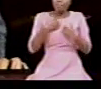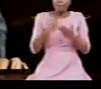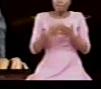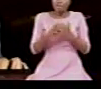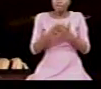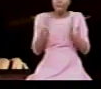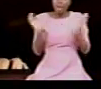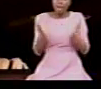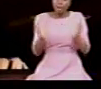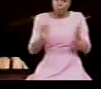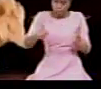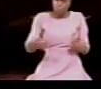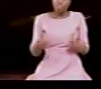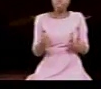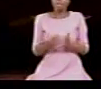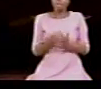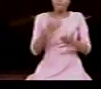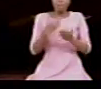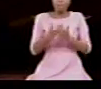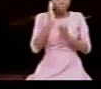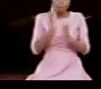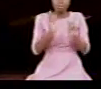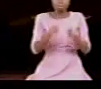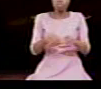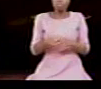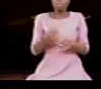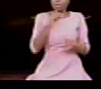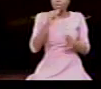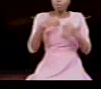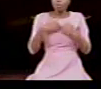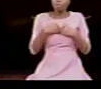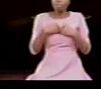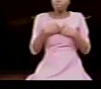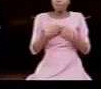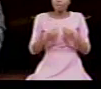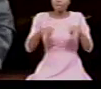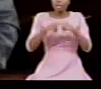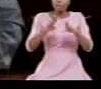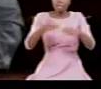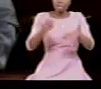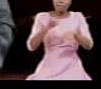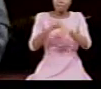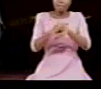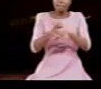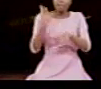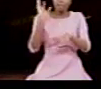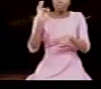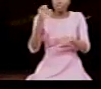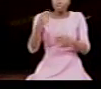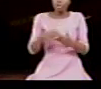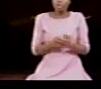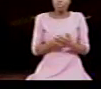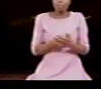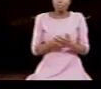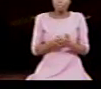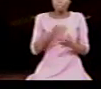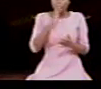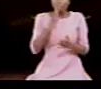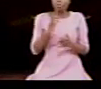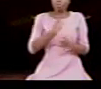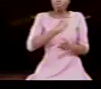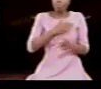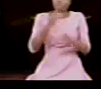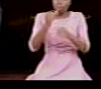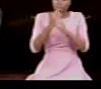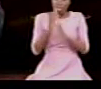others. Encourage. Money will come. You don't have money? Give your message. Preach the gospel. Be a soul winner. You don't